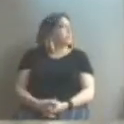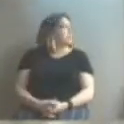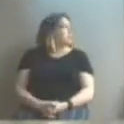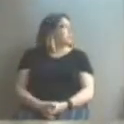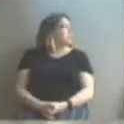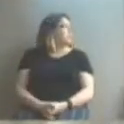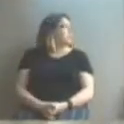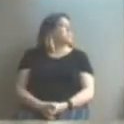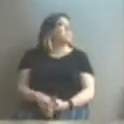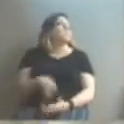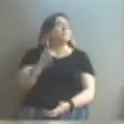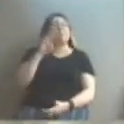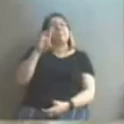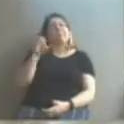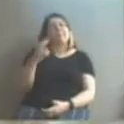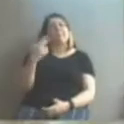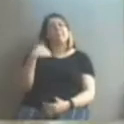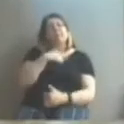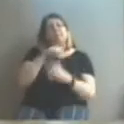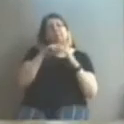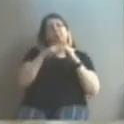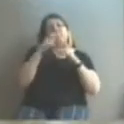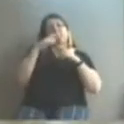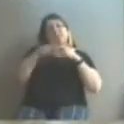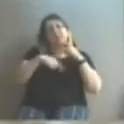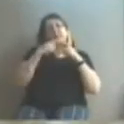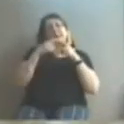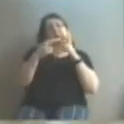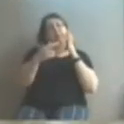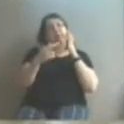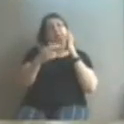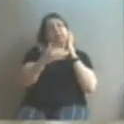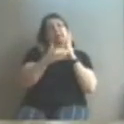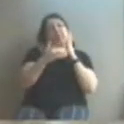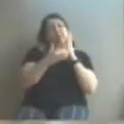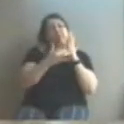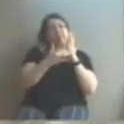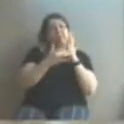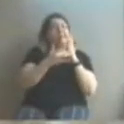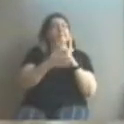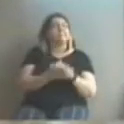But in March, we started recycling our technology in a different way.